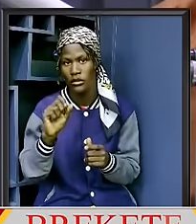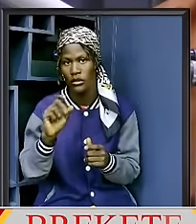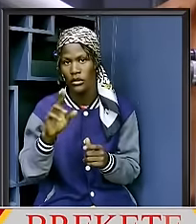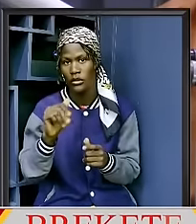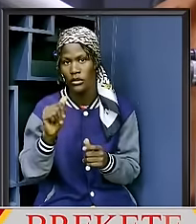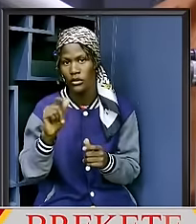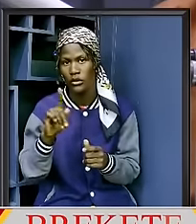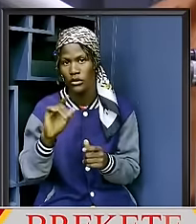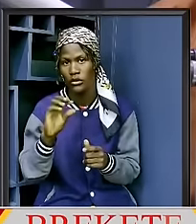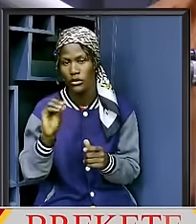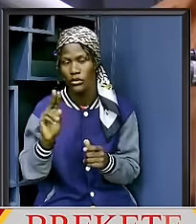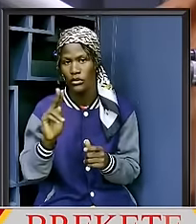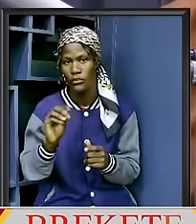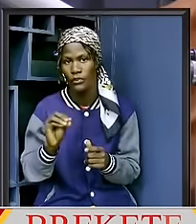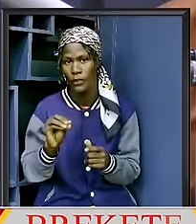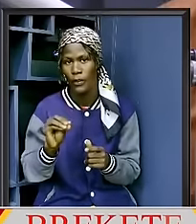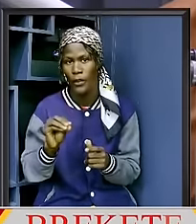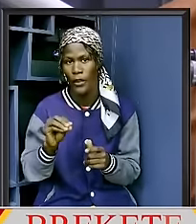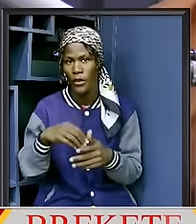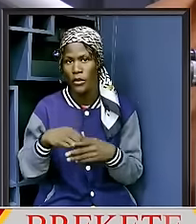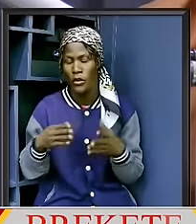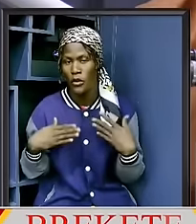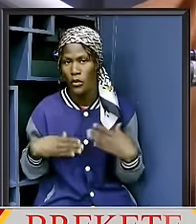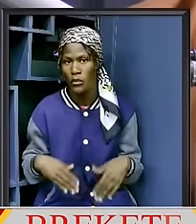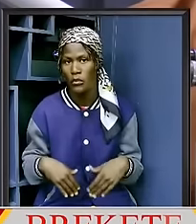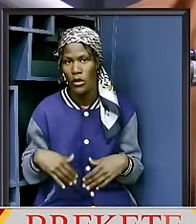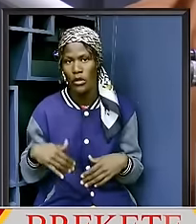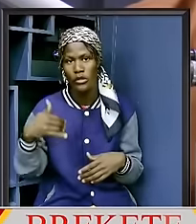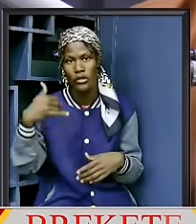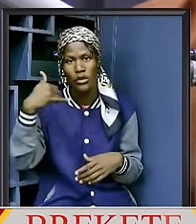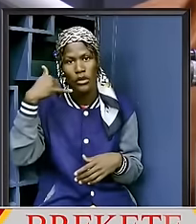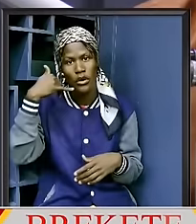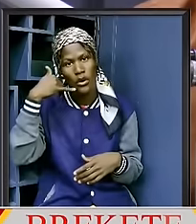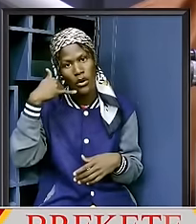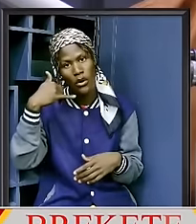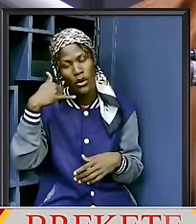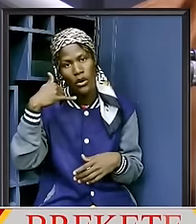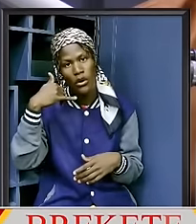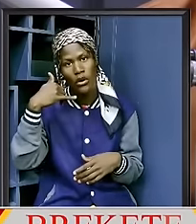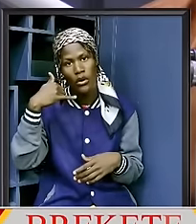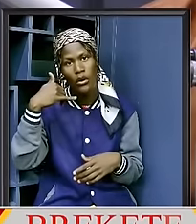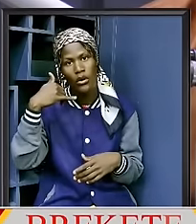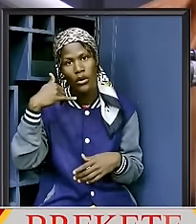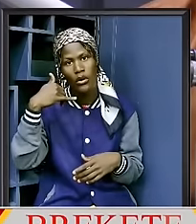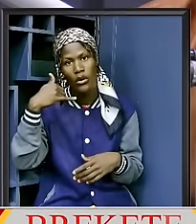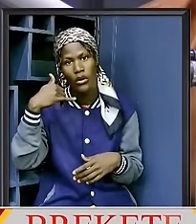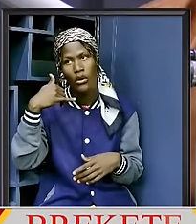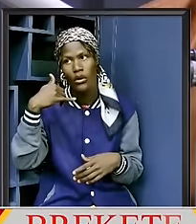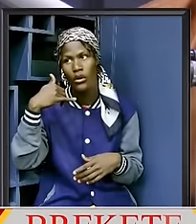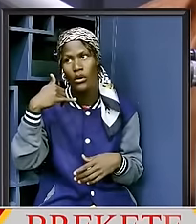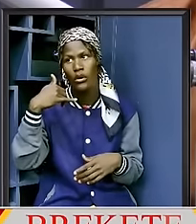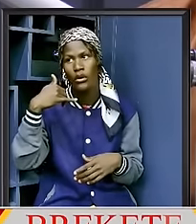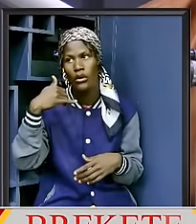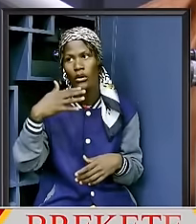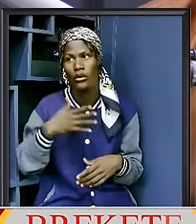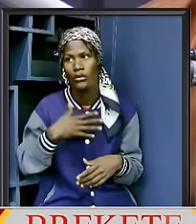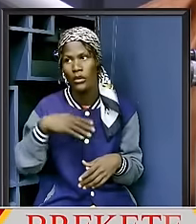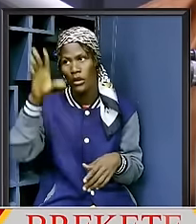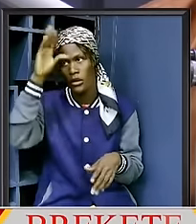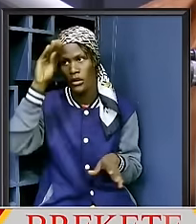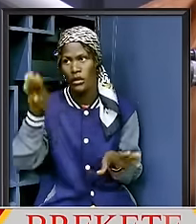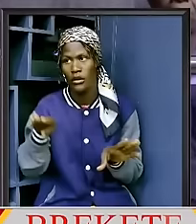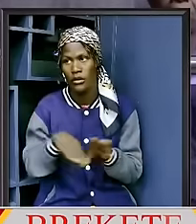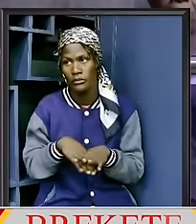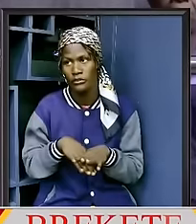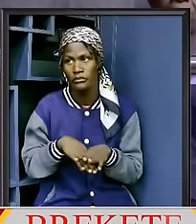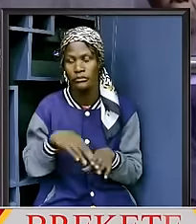evening, somebody called my husband that on Friday, listening to Brekete Family, that they mentioned my name, that I stole